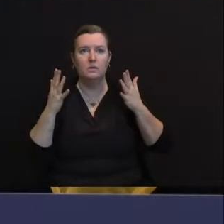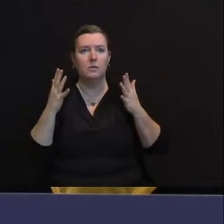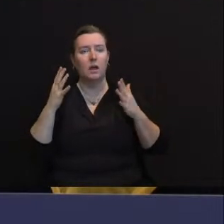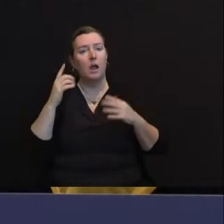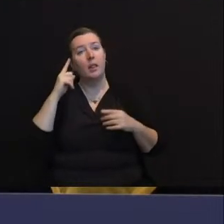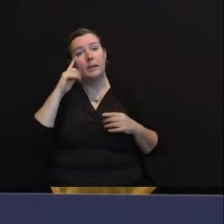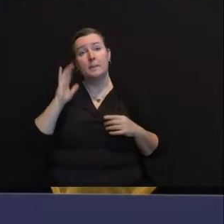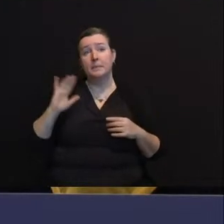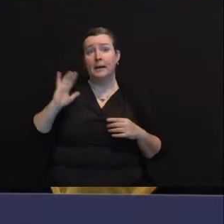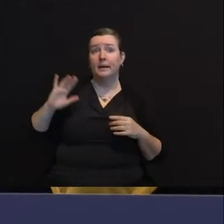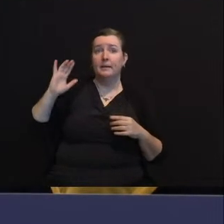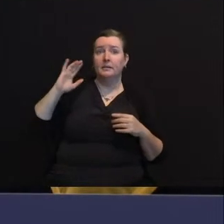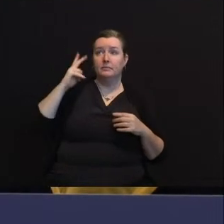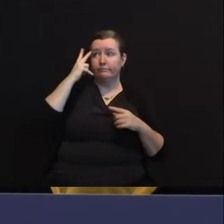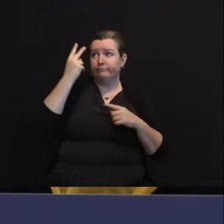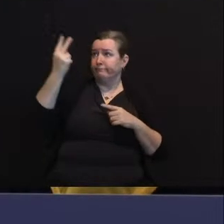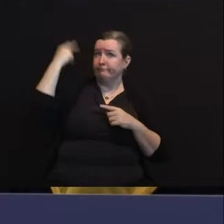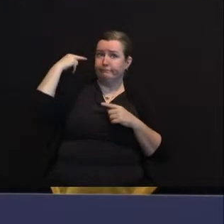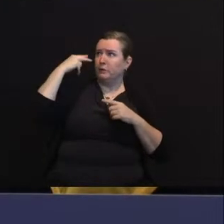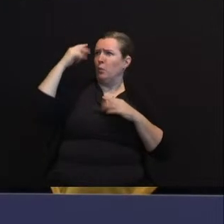was, other than we didn't know what we didn't know.